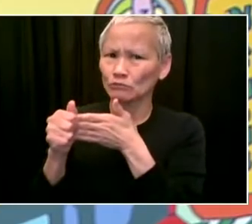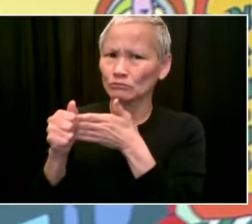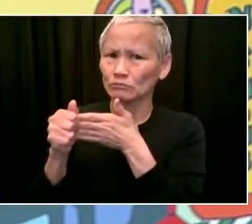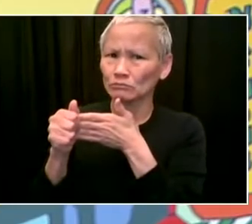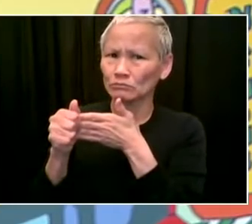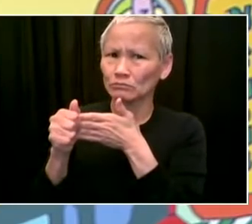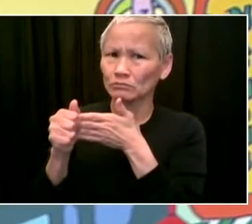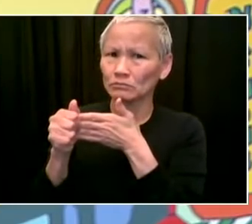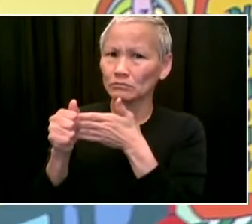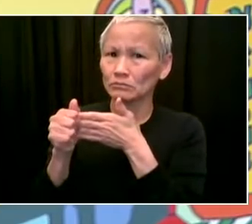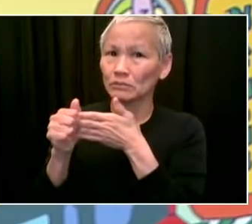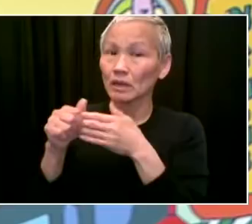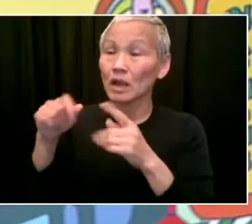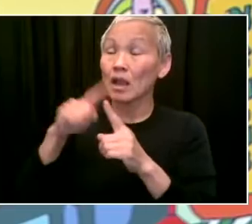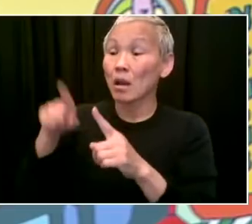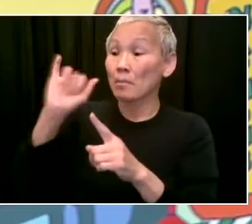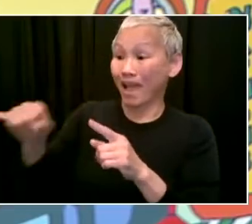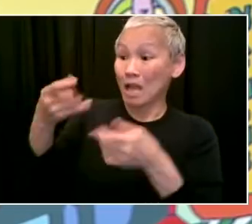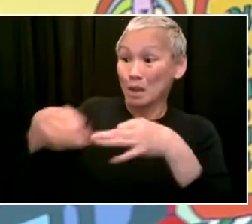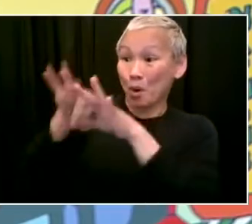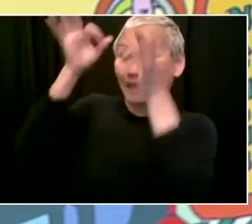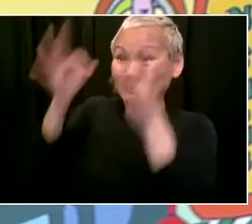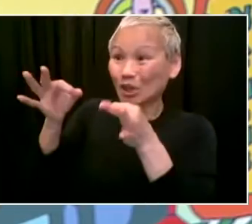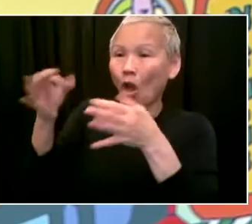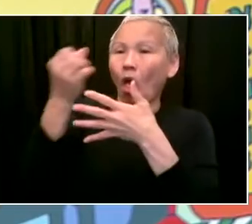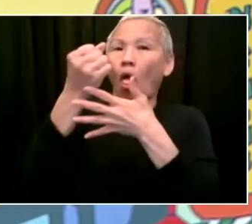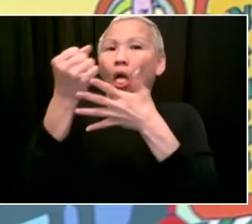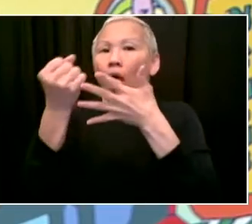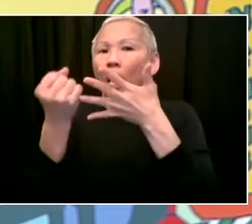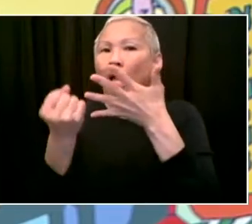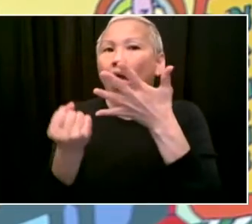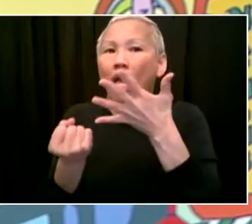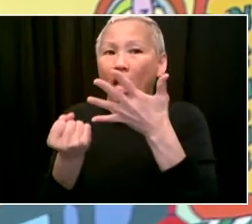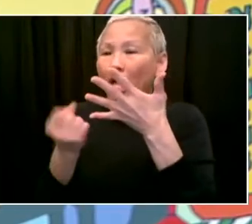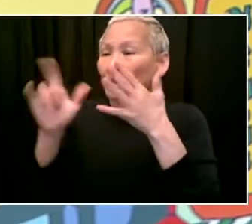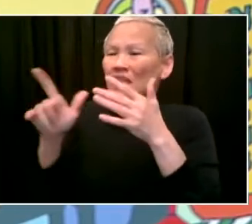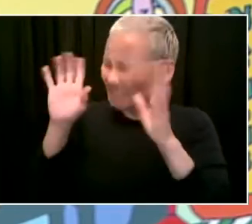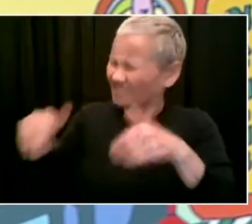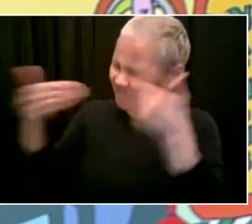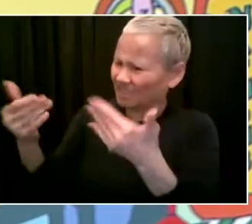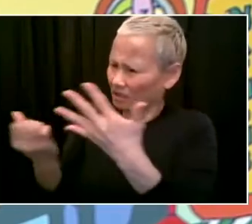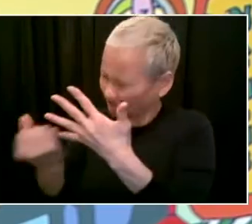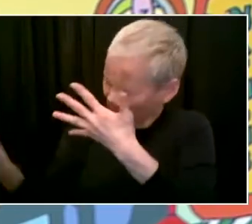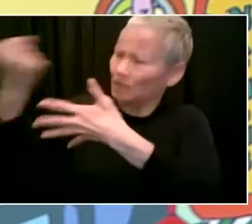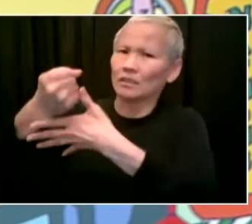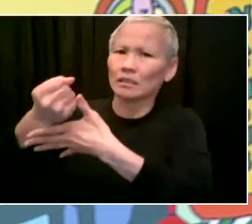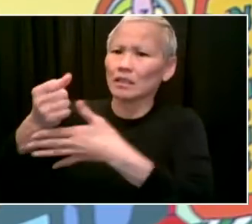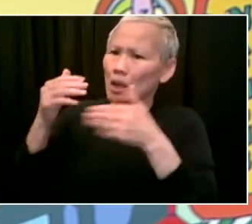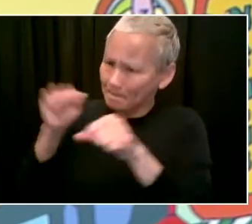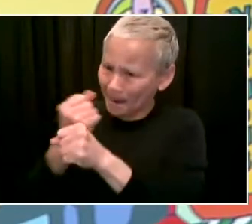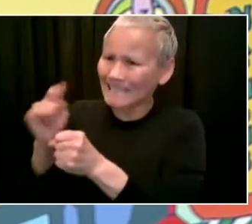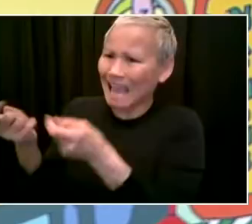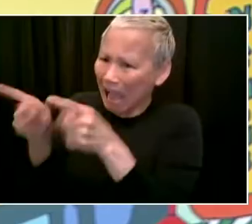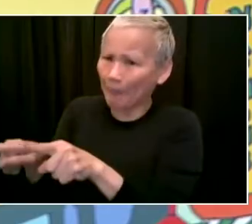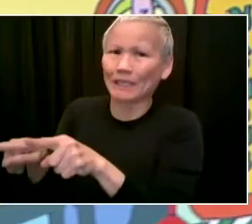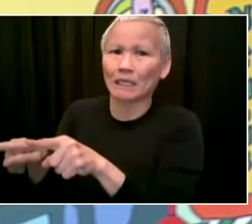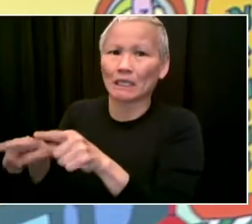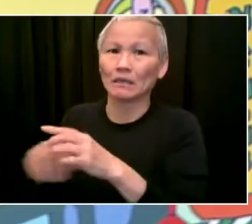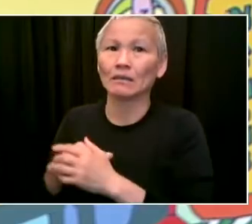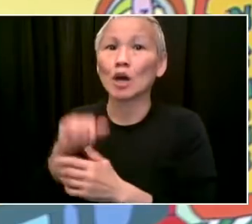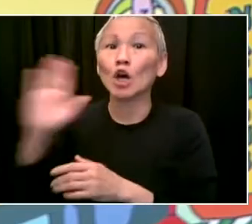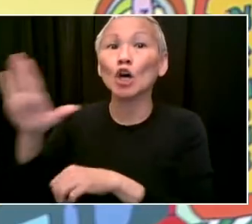arrived. What is your take on her time as the chair of the CCRB? I'll only speak very broadly, Dana, because I'm quite